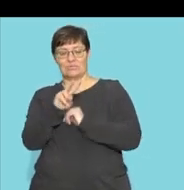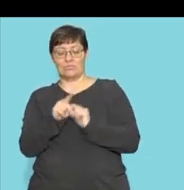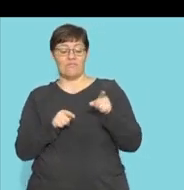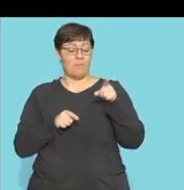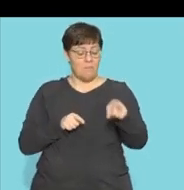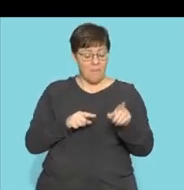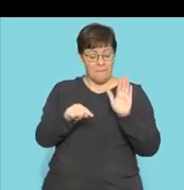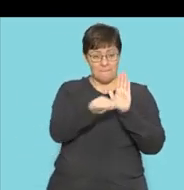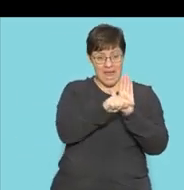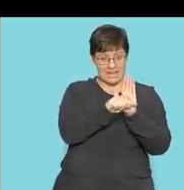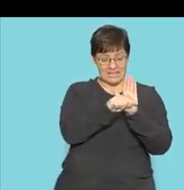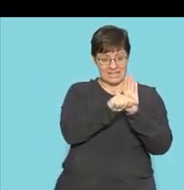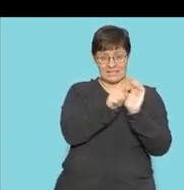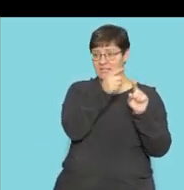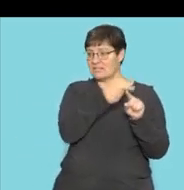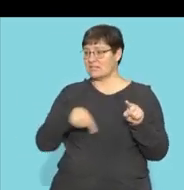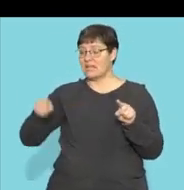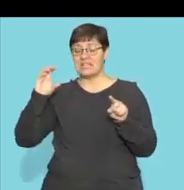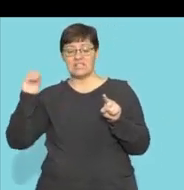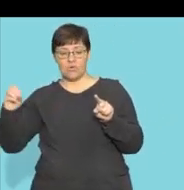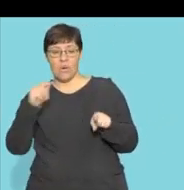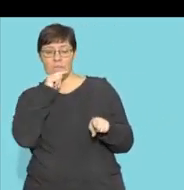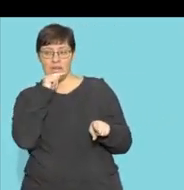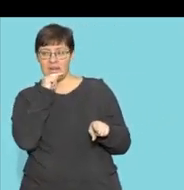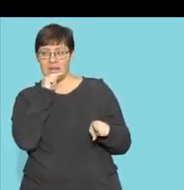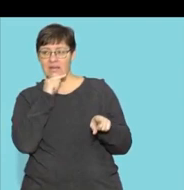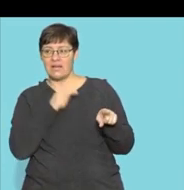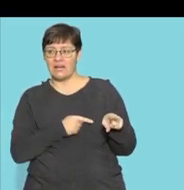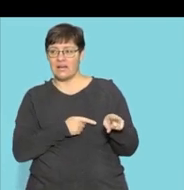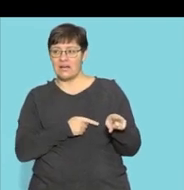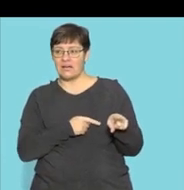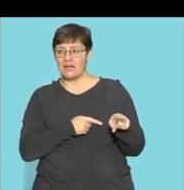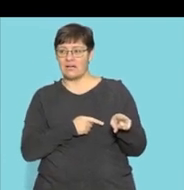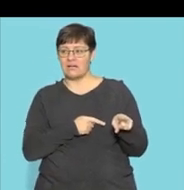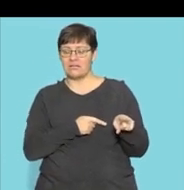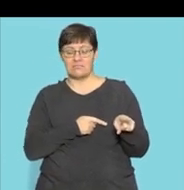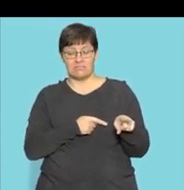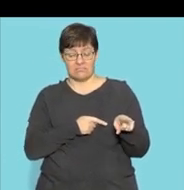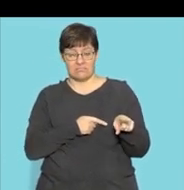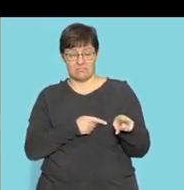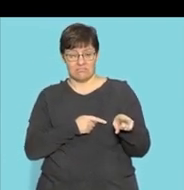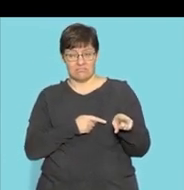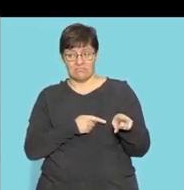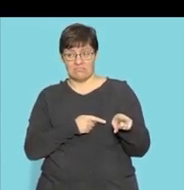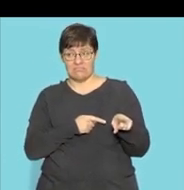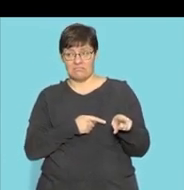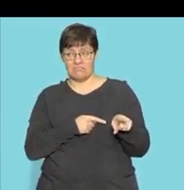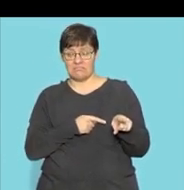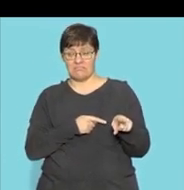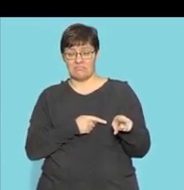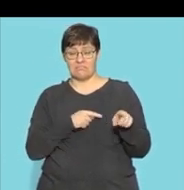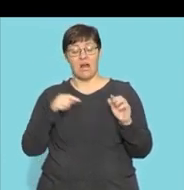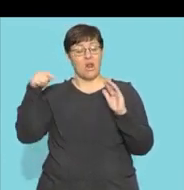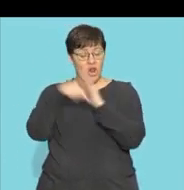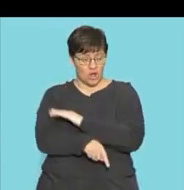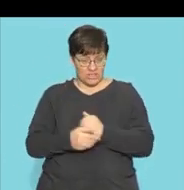to 0. So I hope you can see that that's a loss of, and there were 2 of them, so a